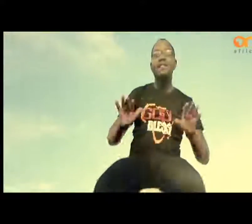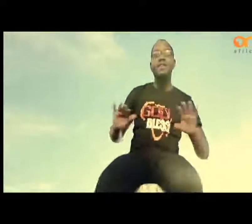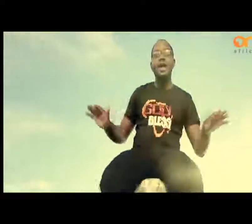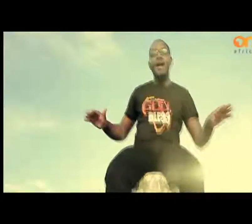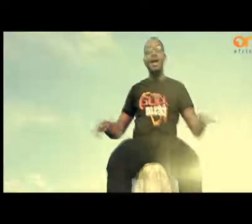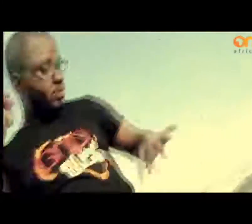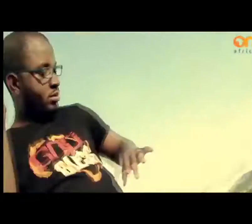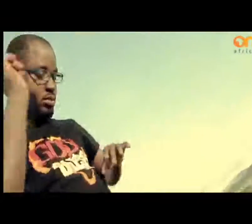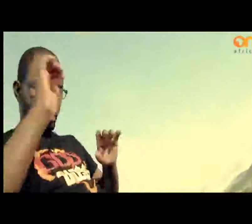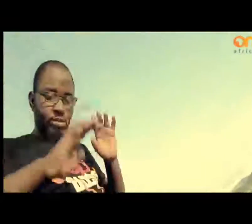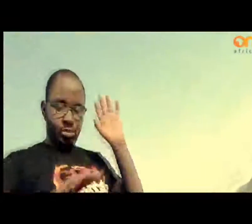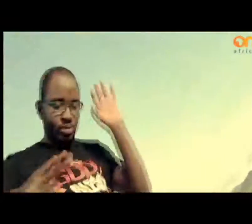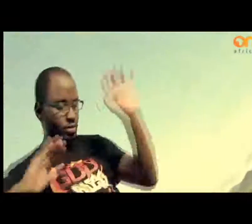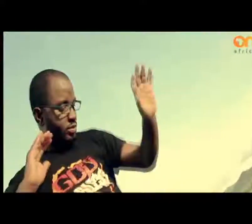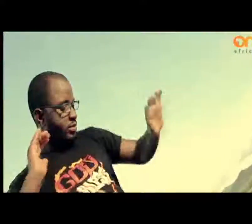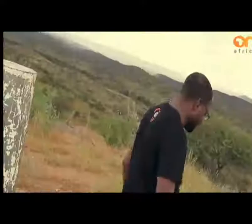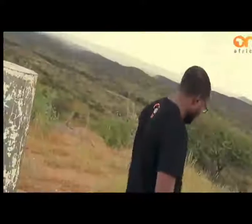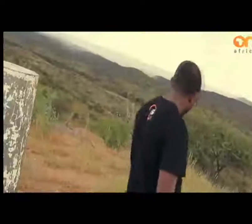I'm alive now.